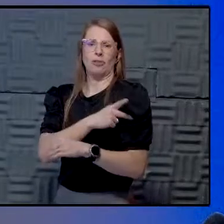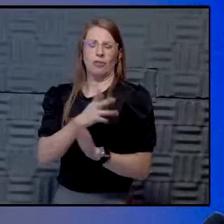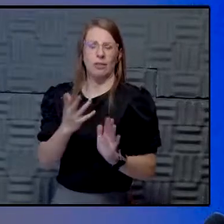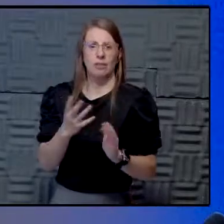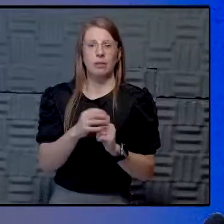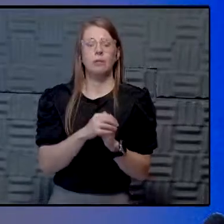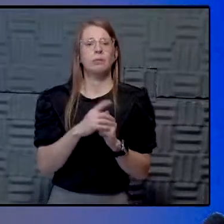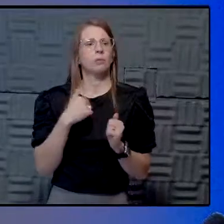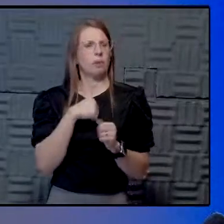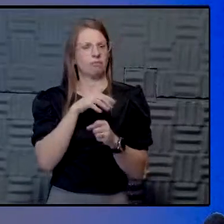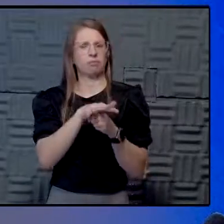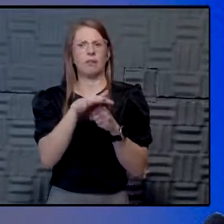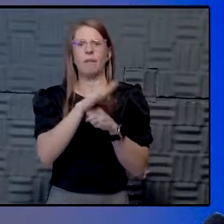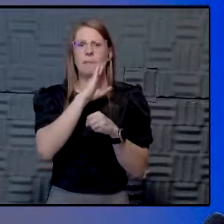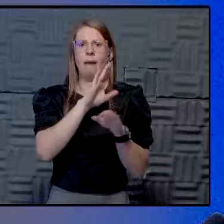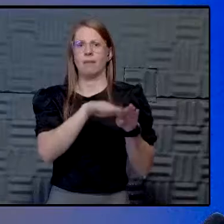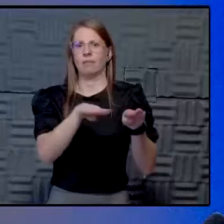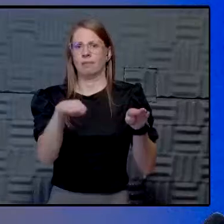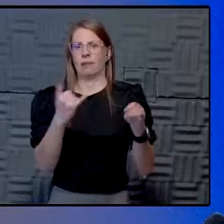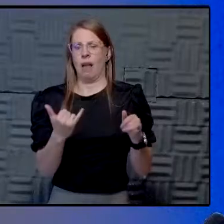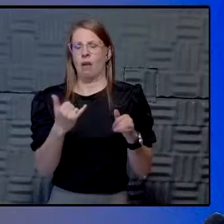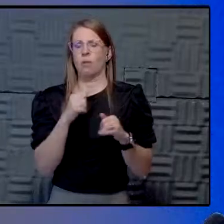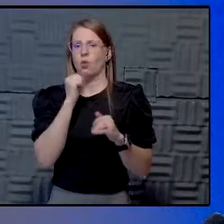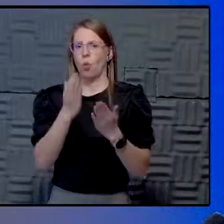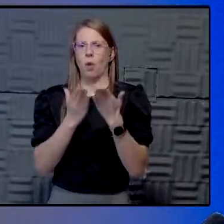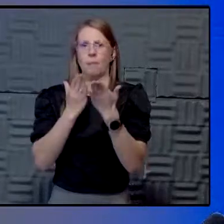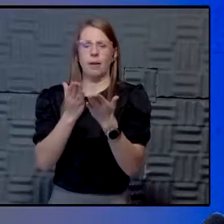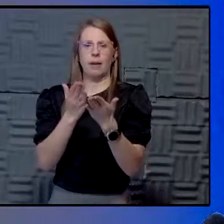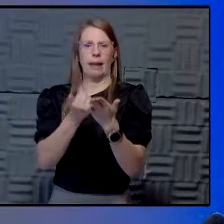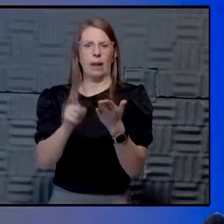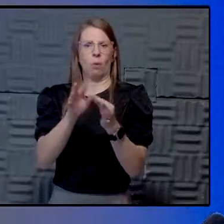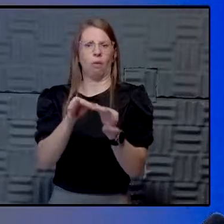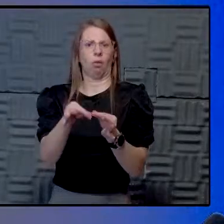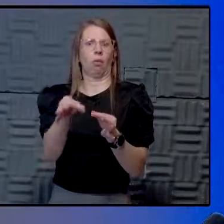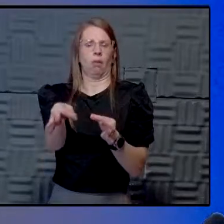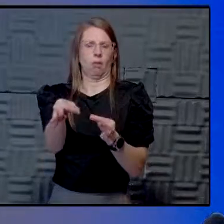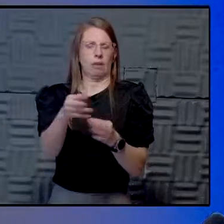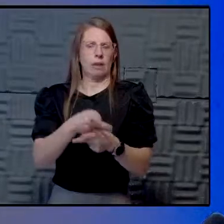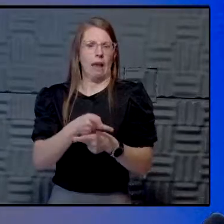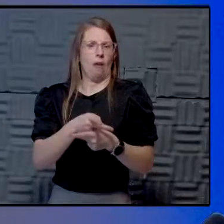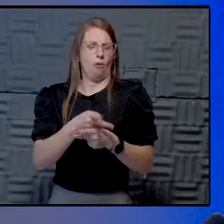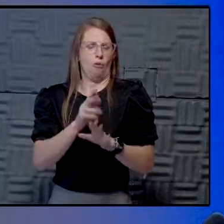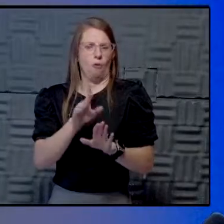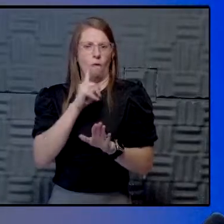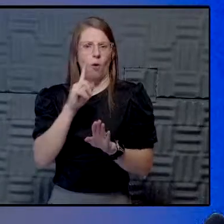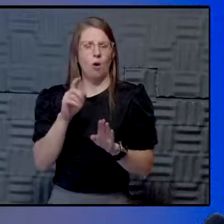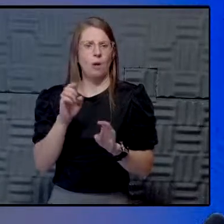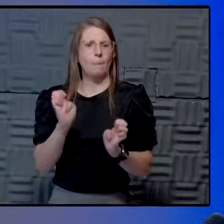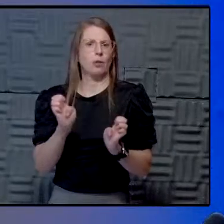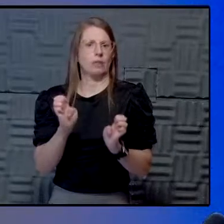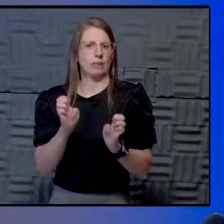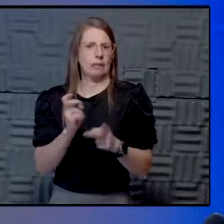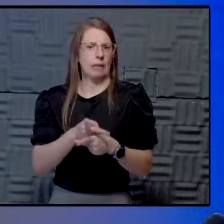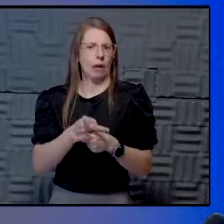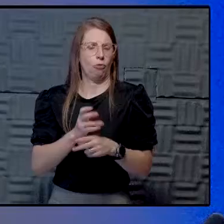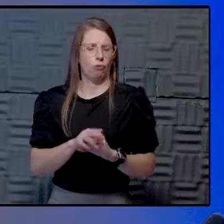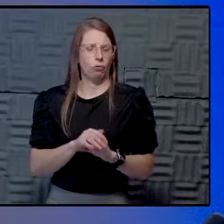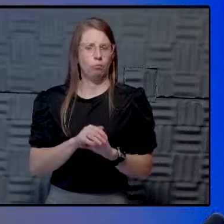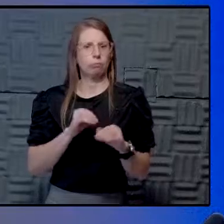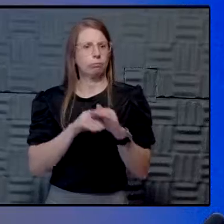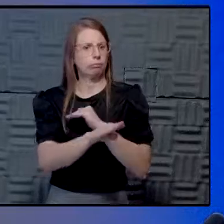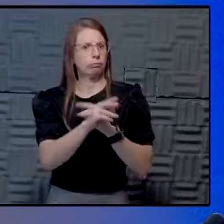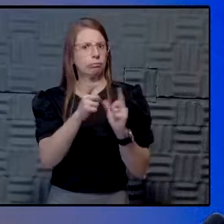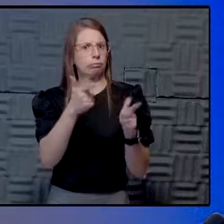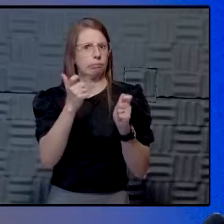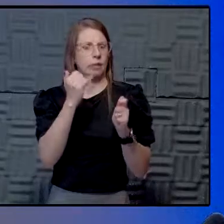now. We have the capacity. I certainly would not recommend anybody delay care for emergency care and to come in if they